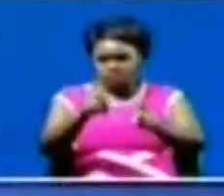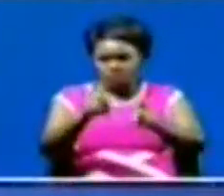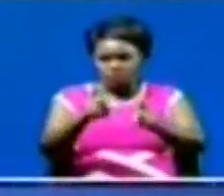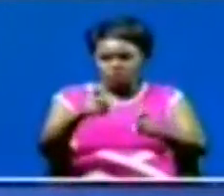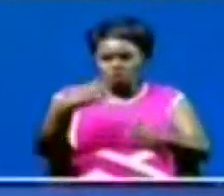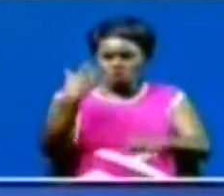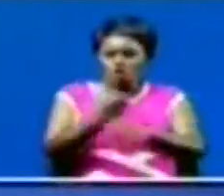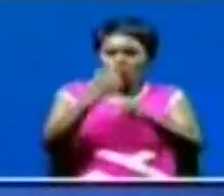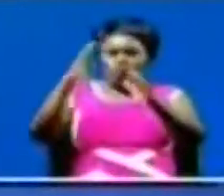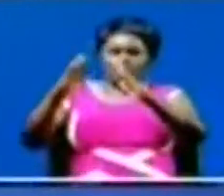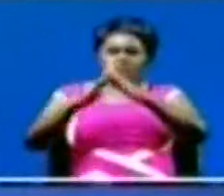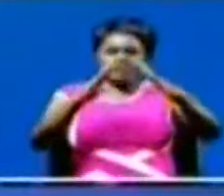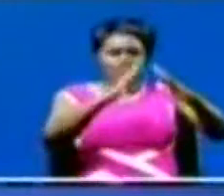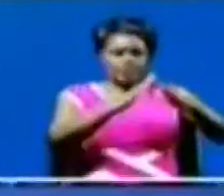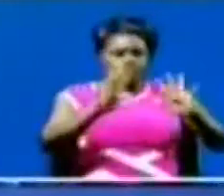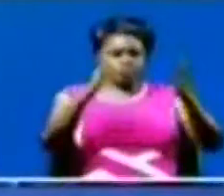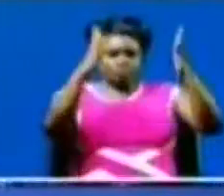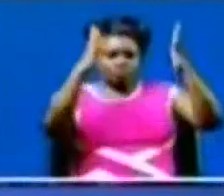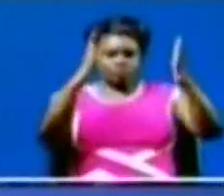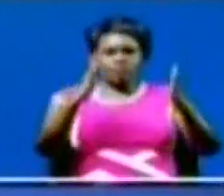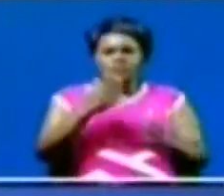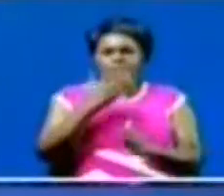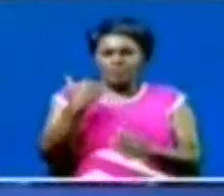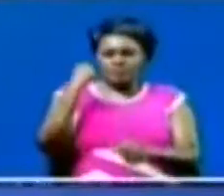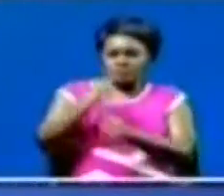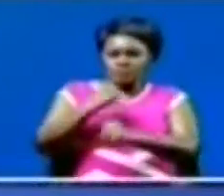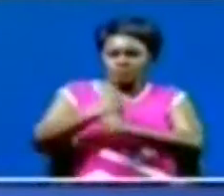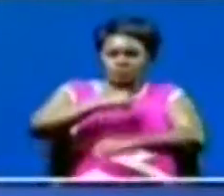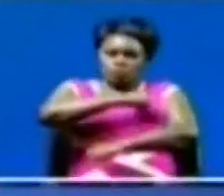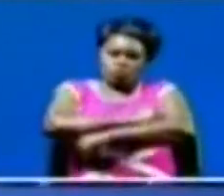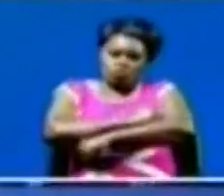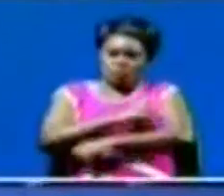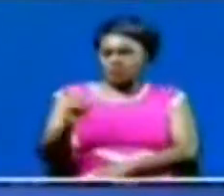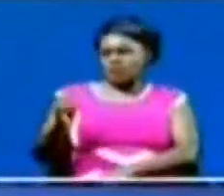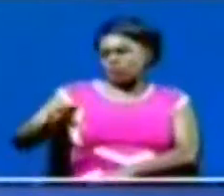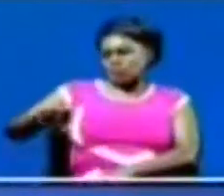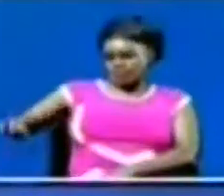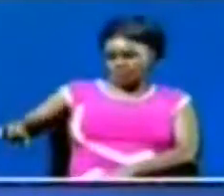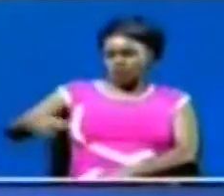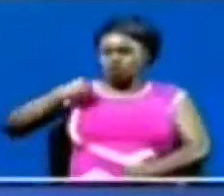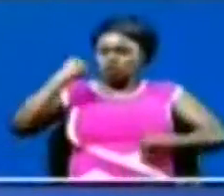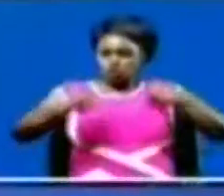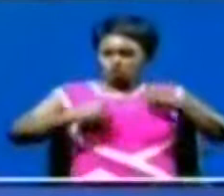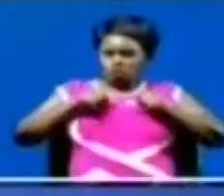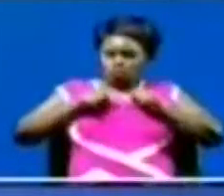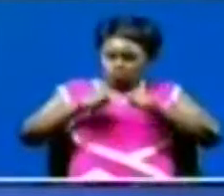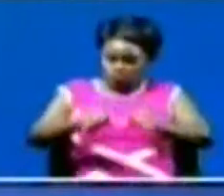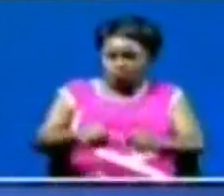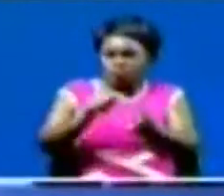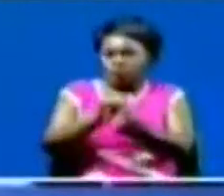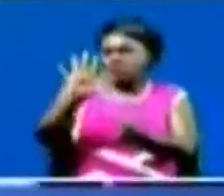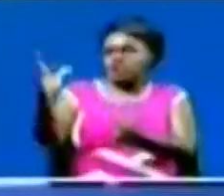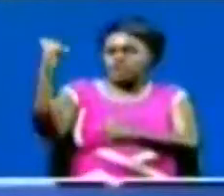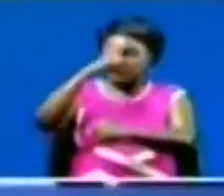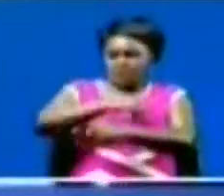in Komarock was basking in the glory of being the best performing school in Nairobi County. And that joy would continue 15 days later